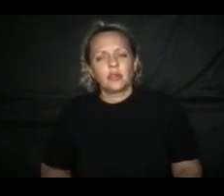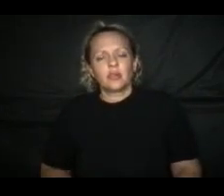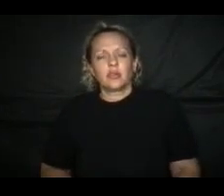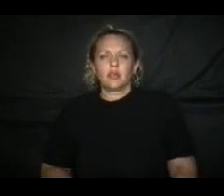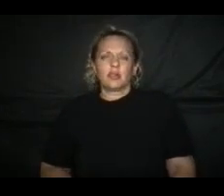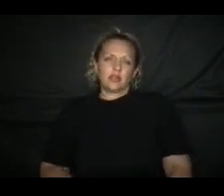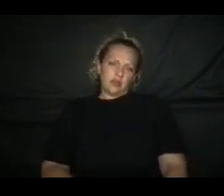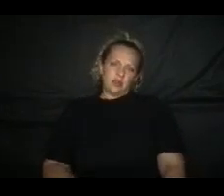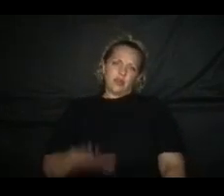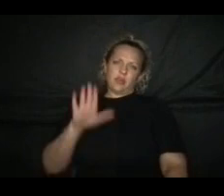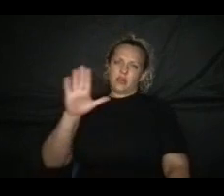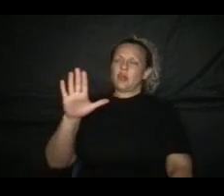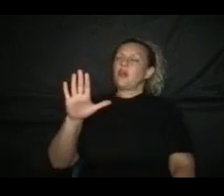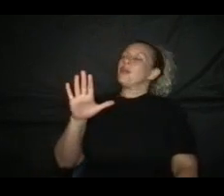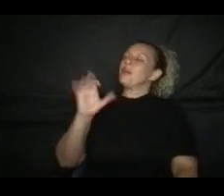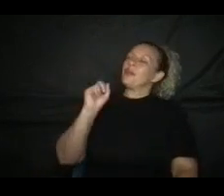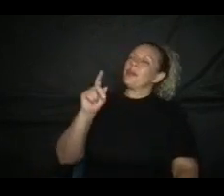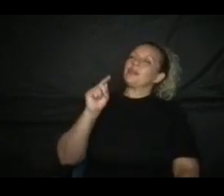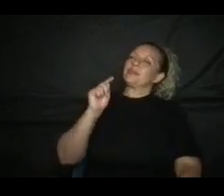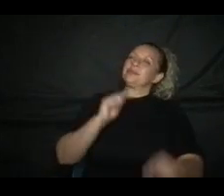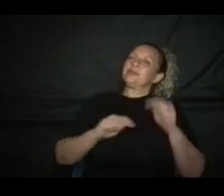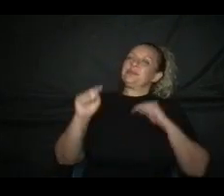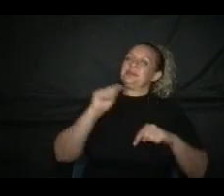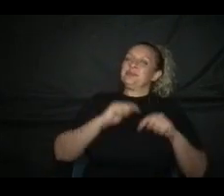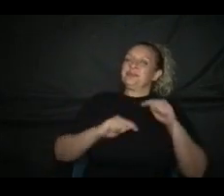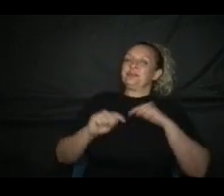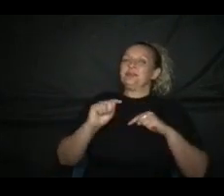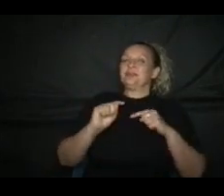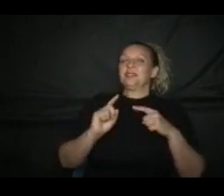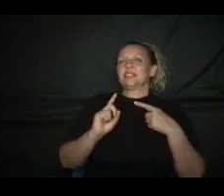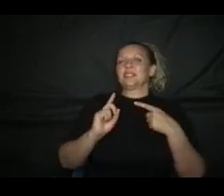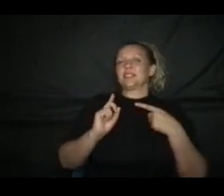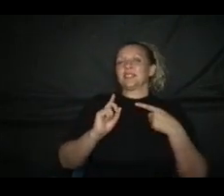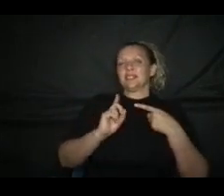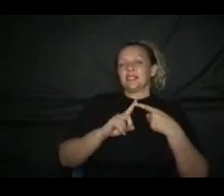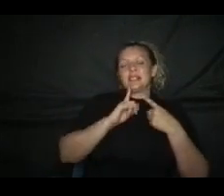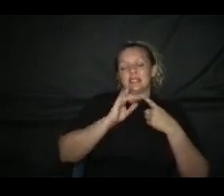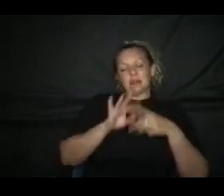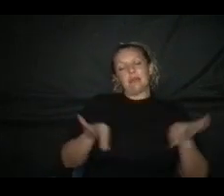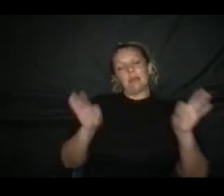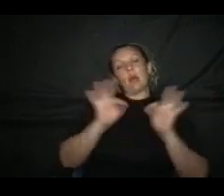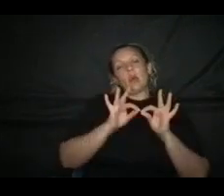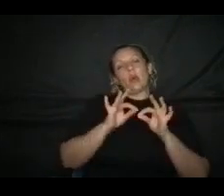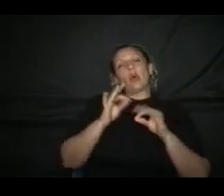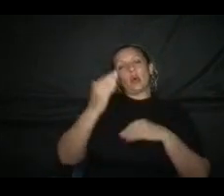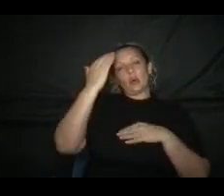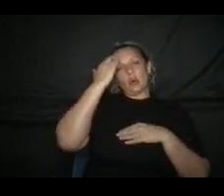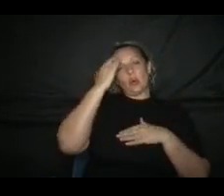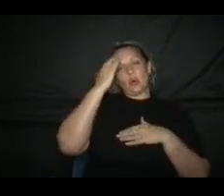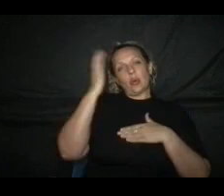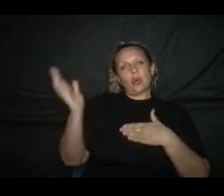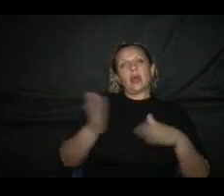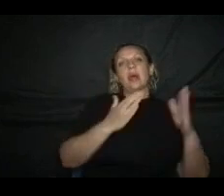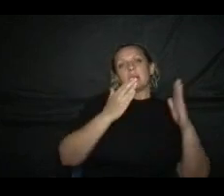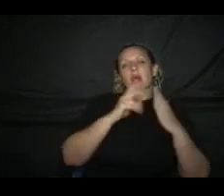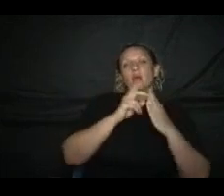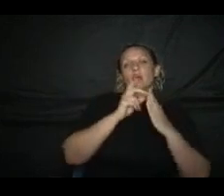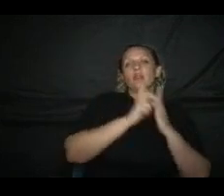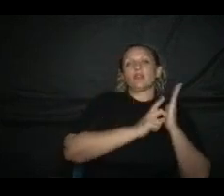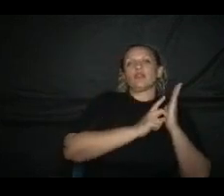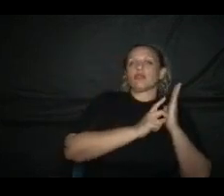Okay, so I'd like to address just the first comment because I think it's important to note that this plan, once it was in a draft